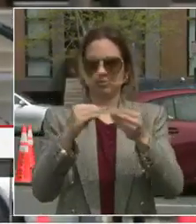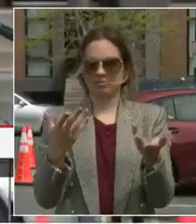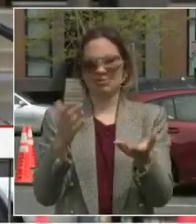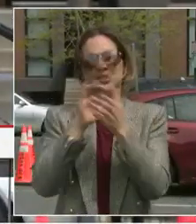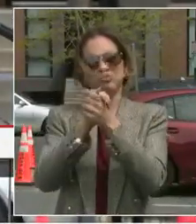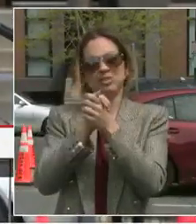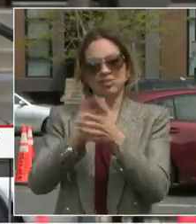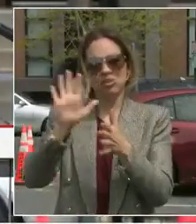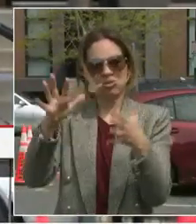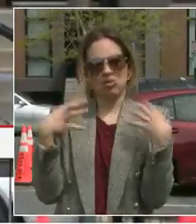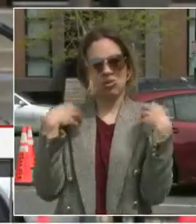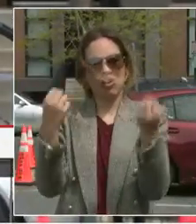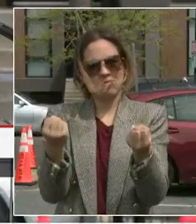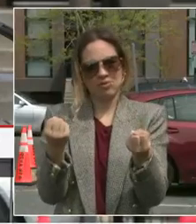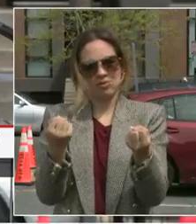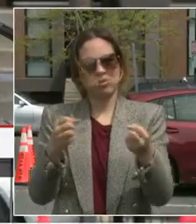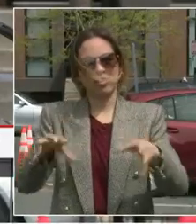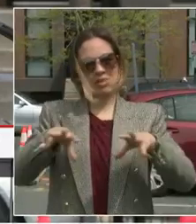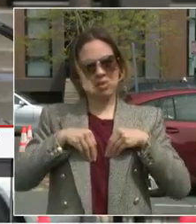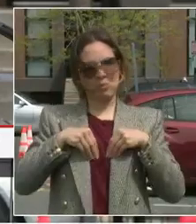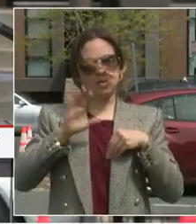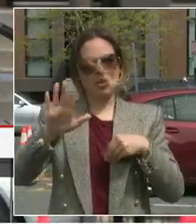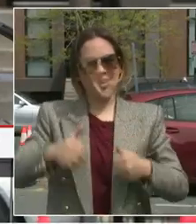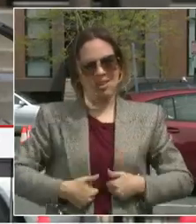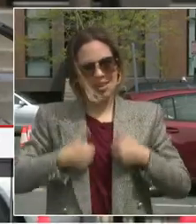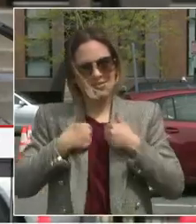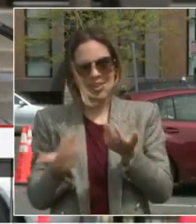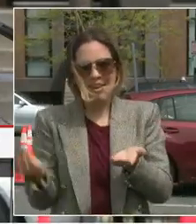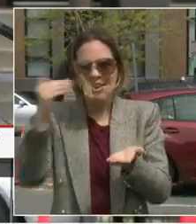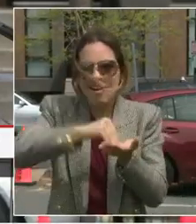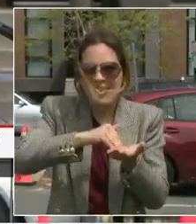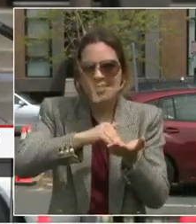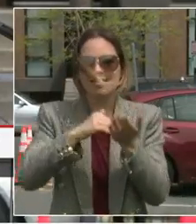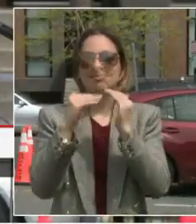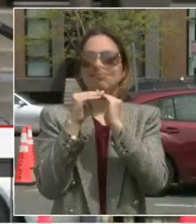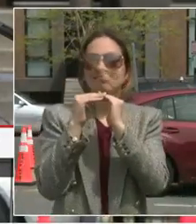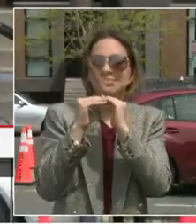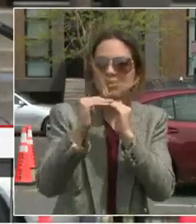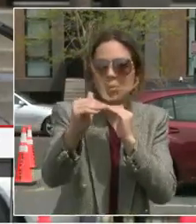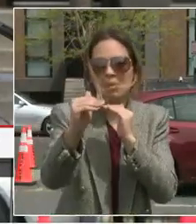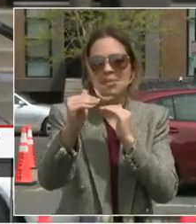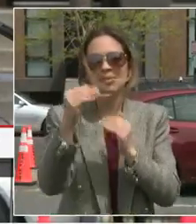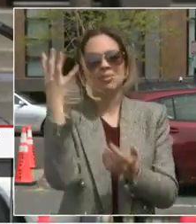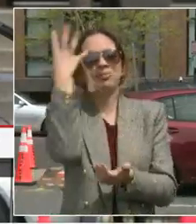regain housing and reclaim your life from a place of stability in this beautiful building